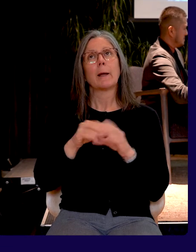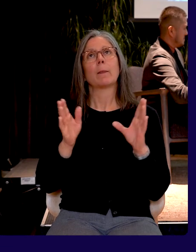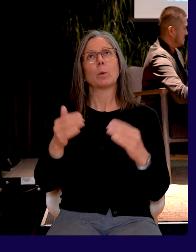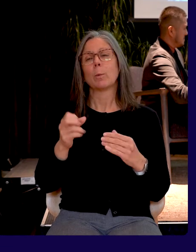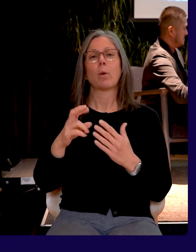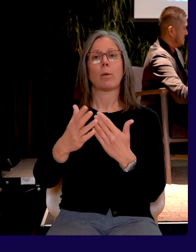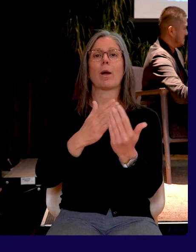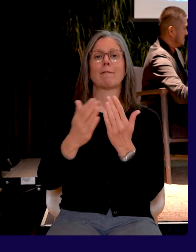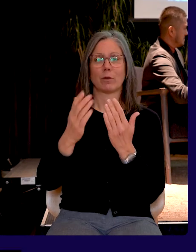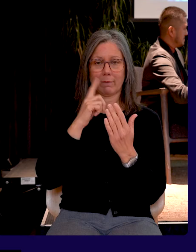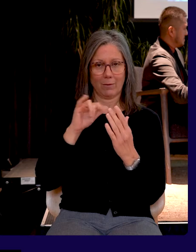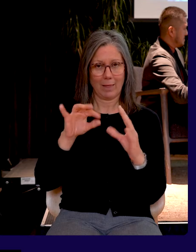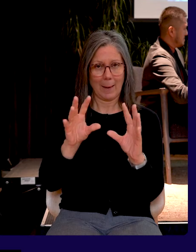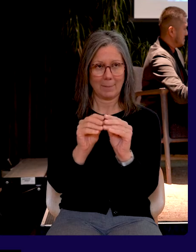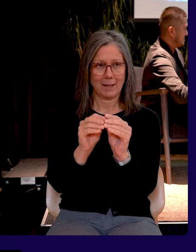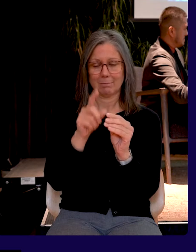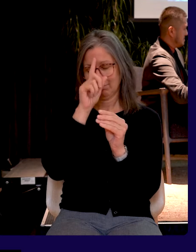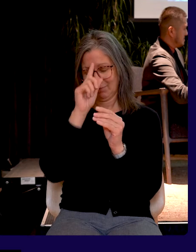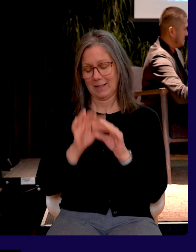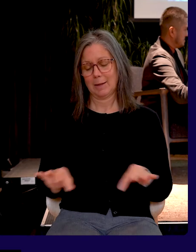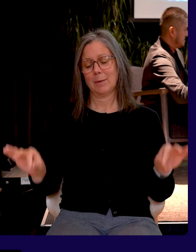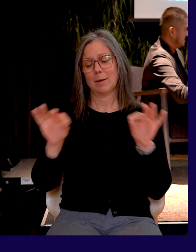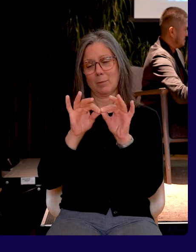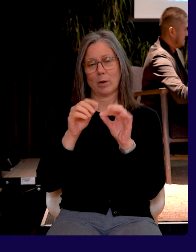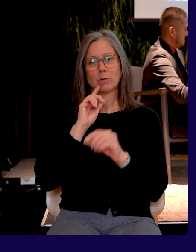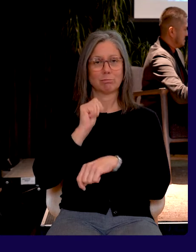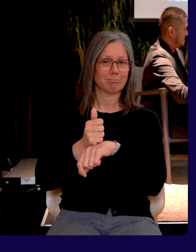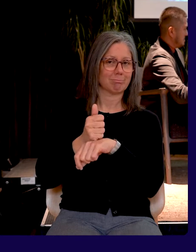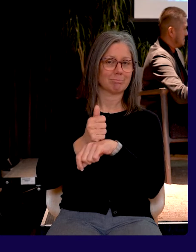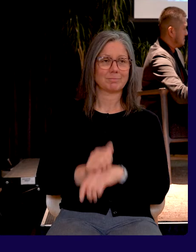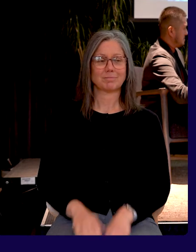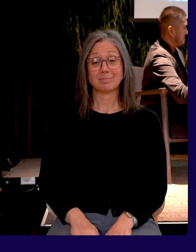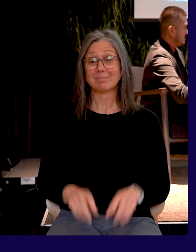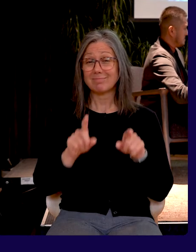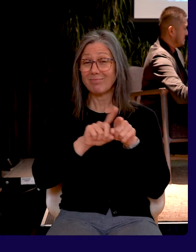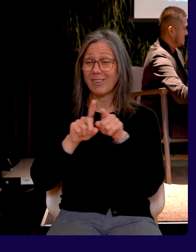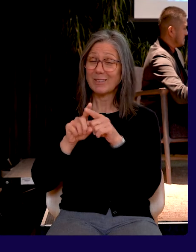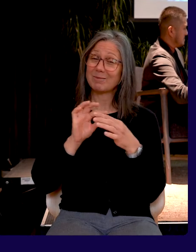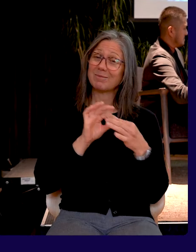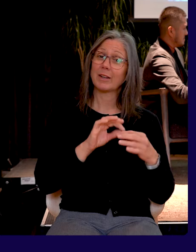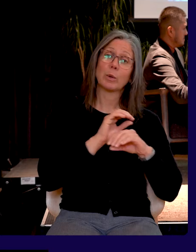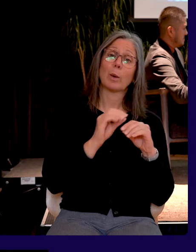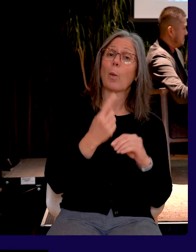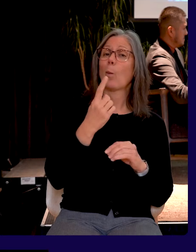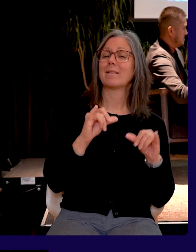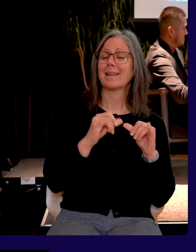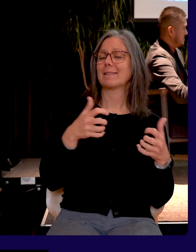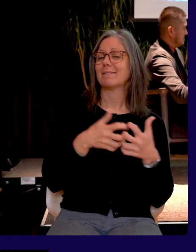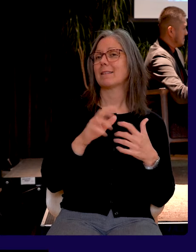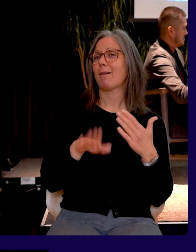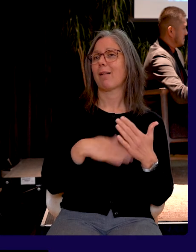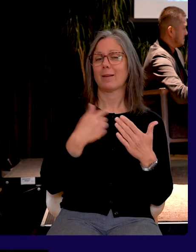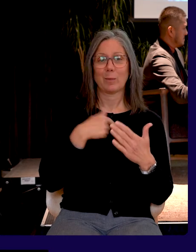Zoom, whatever it is for that meeting. And I think that's an important thing to call out. And then finally, on the point about there's no one size fits all, we've